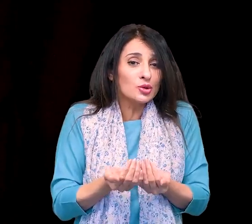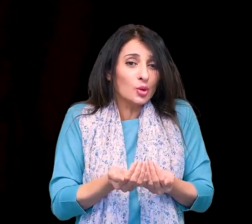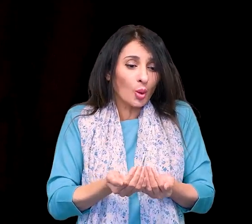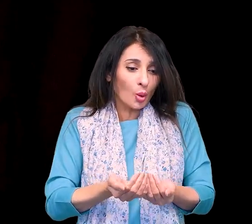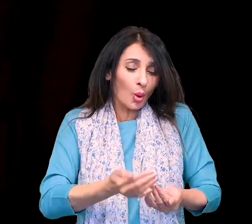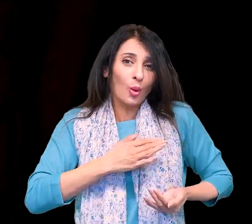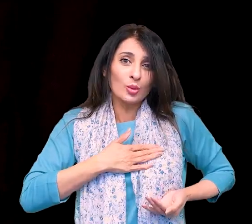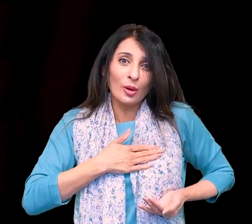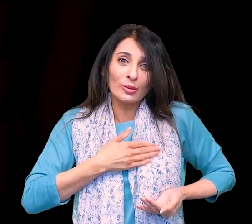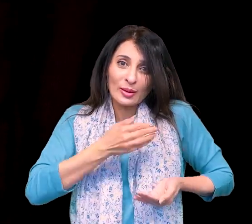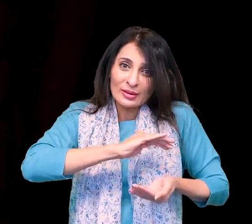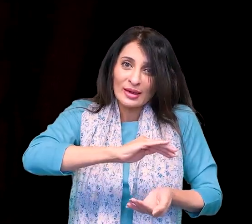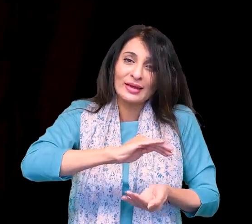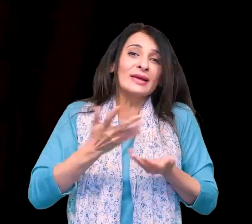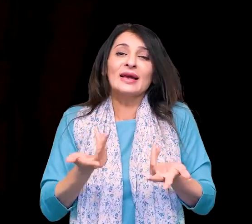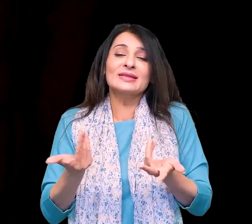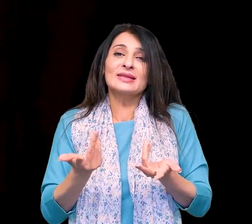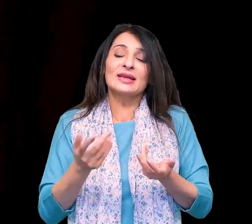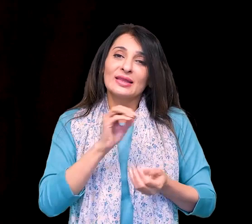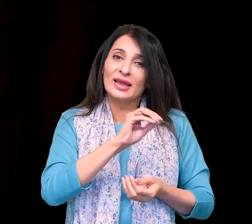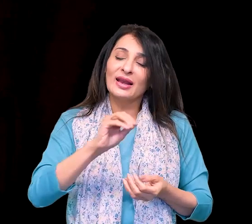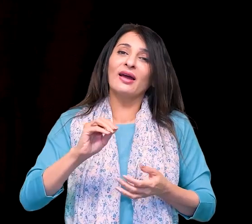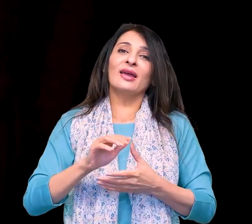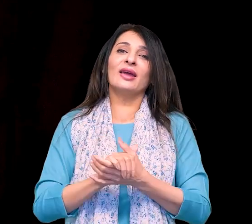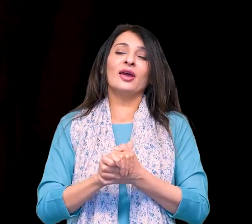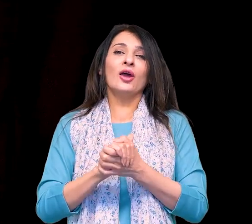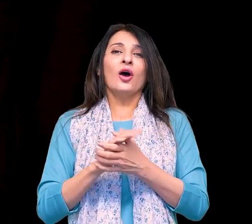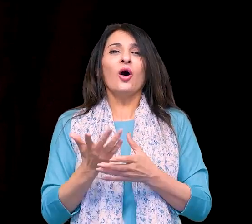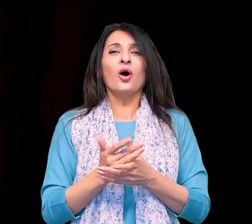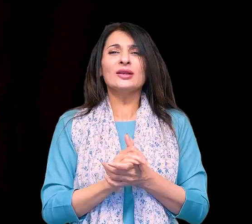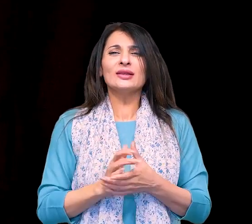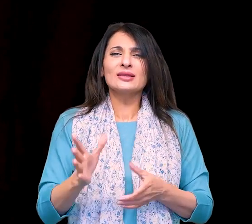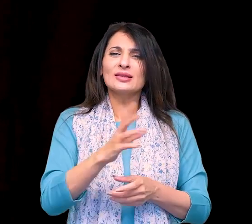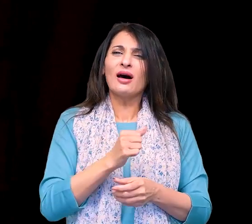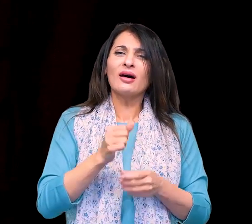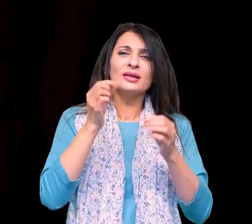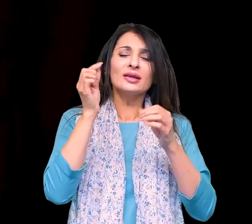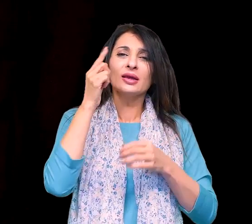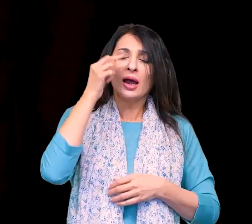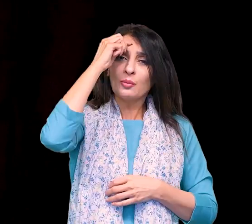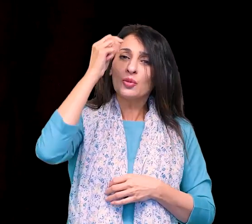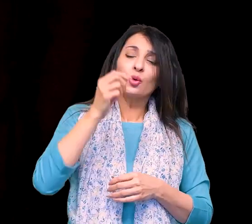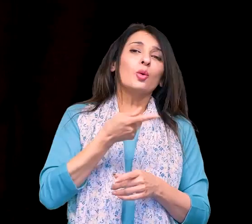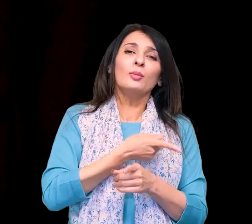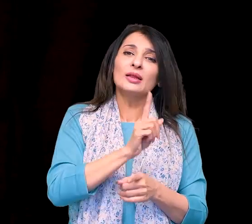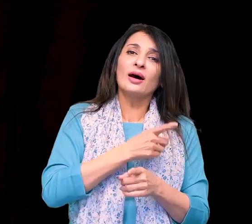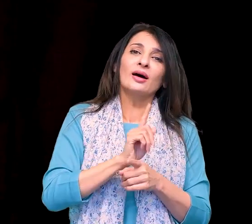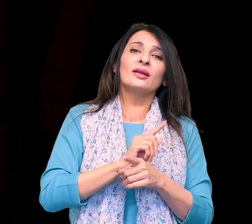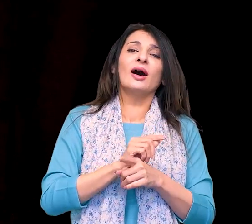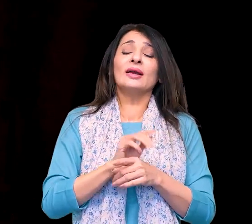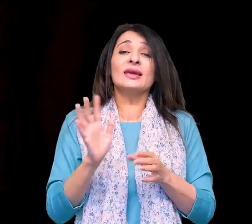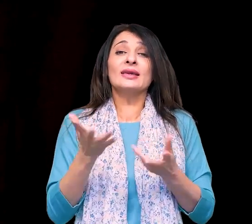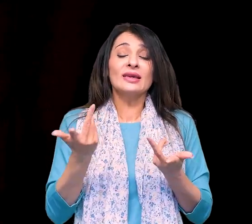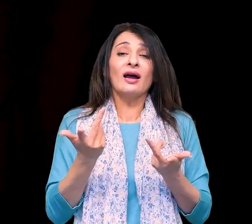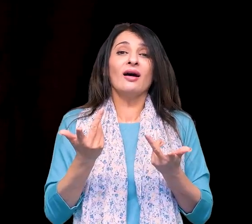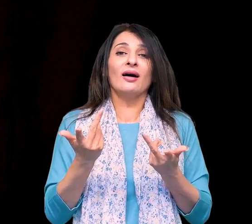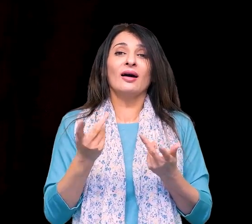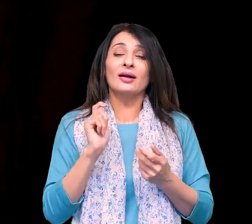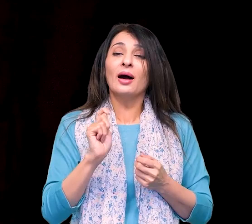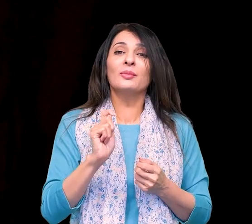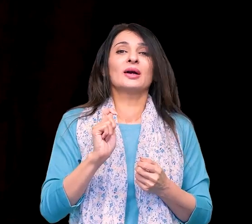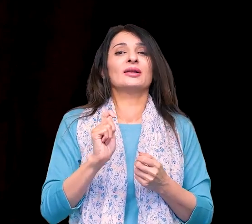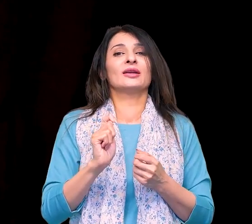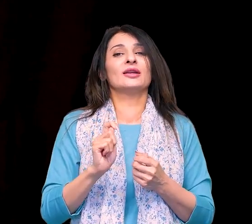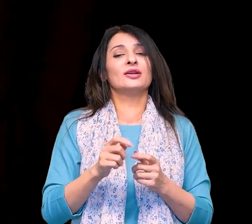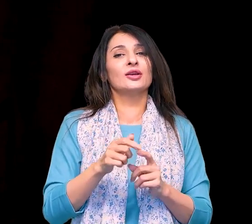the ethos behind Scaryammi. But as we've grown, we've realized that Ammis are looking for products that are endorsed by